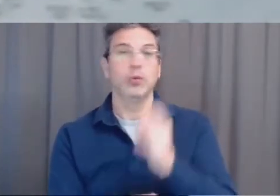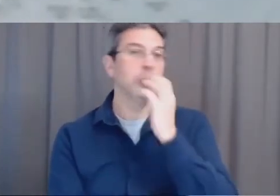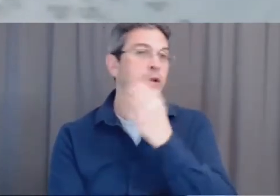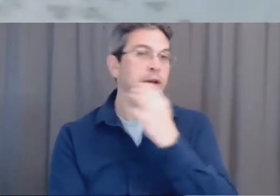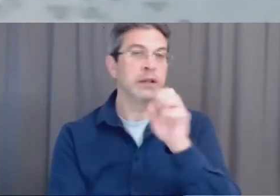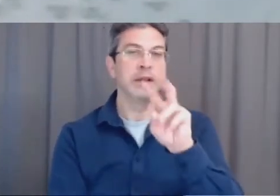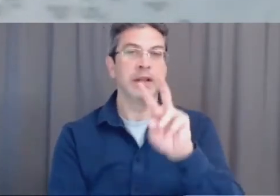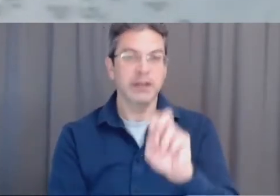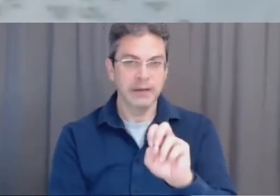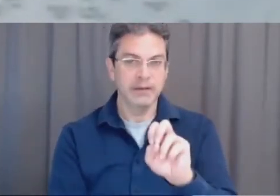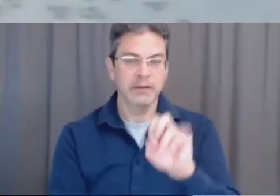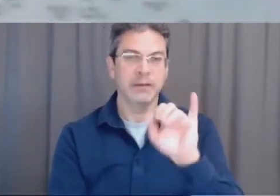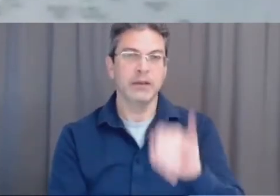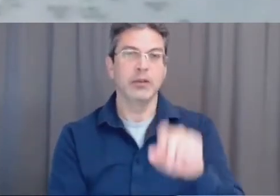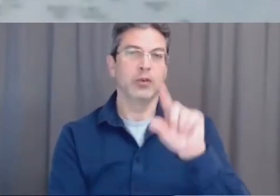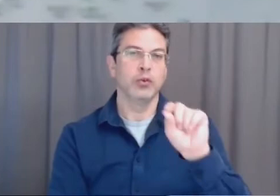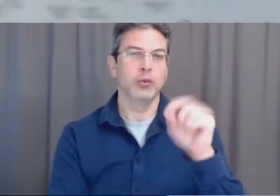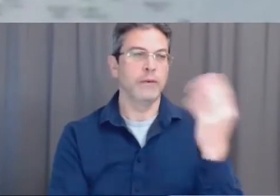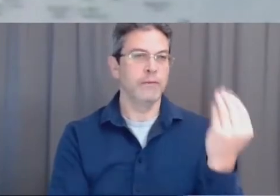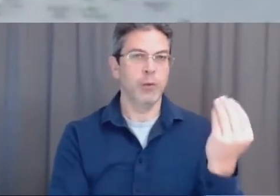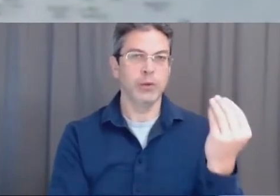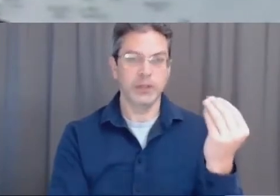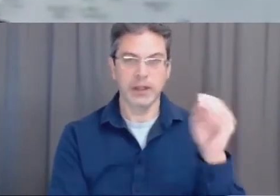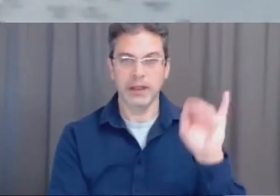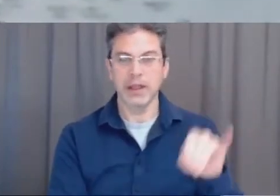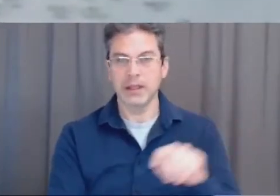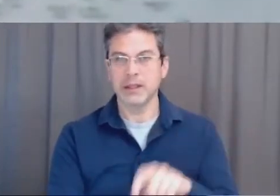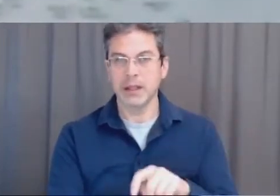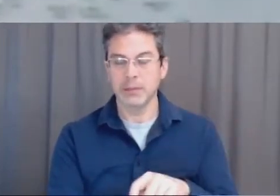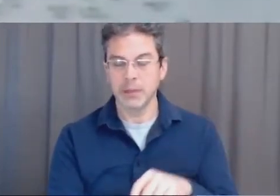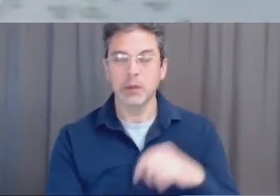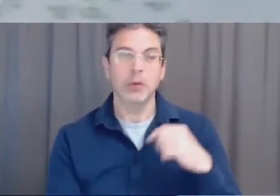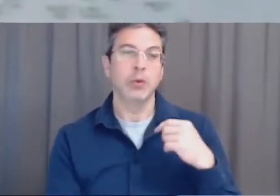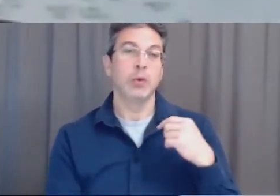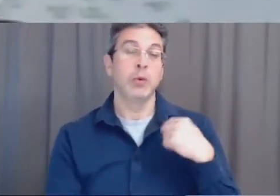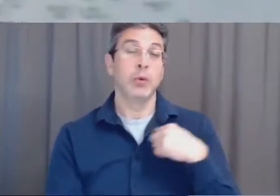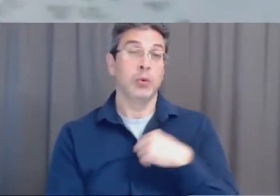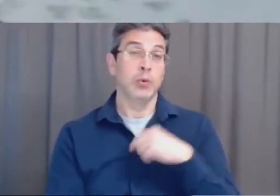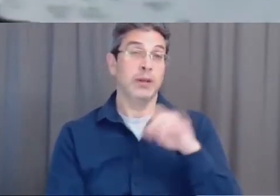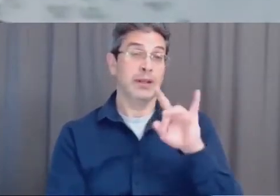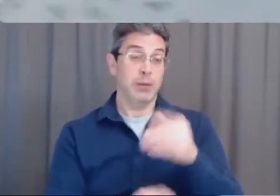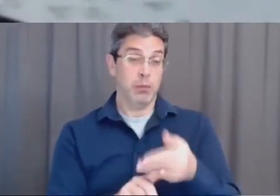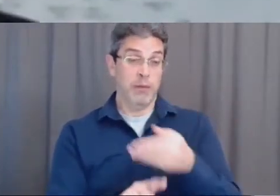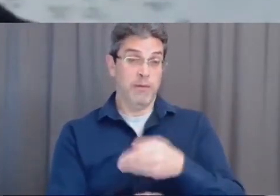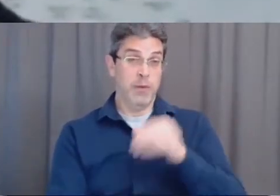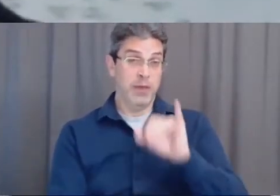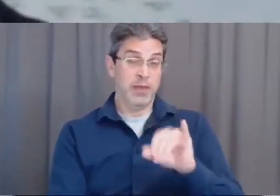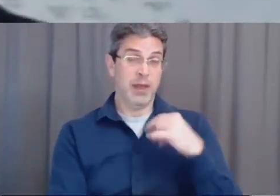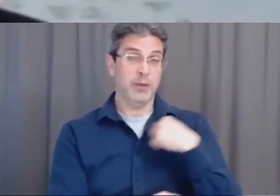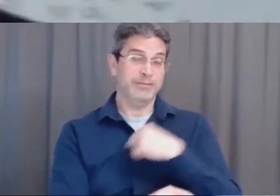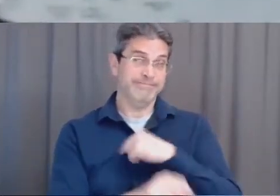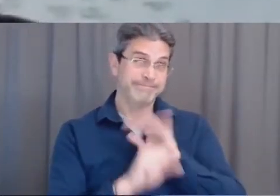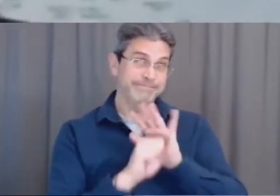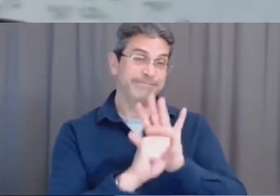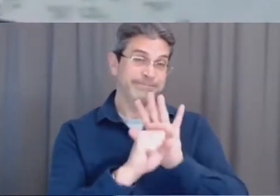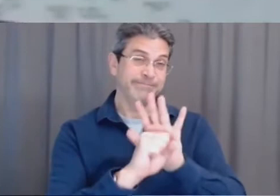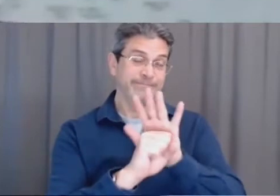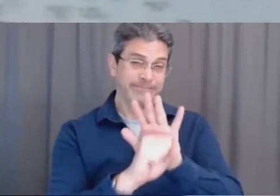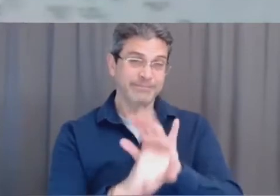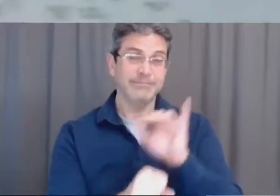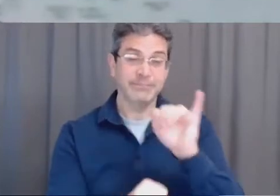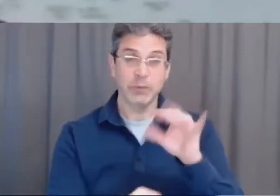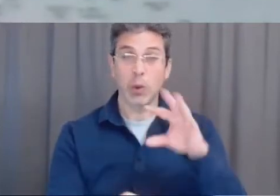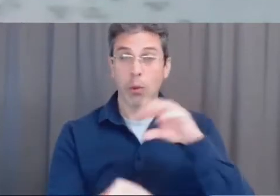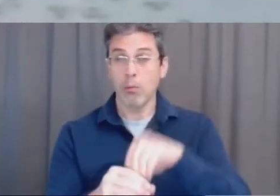of 2014. When we were pushing for it, before it came into force, it was part slogan, part